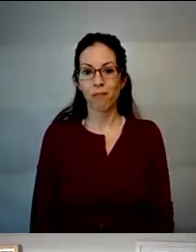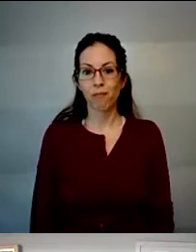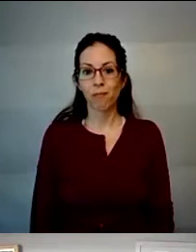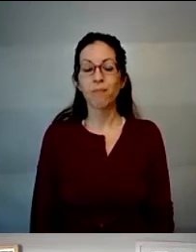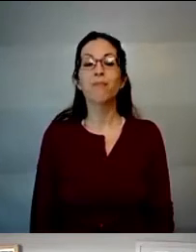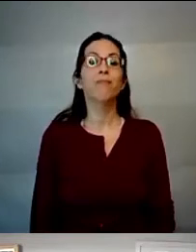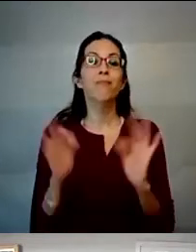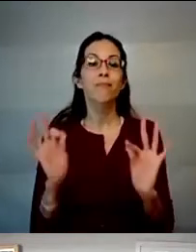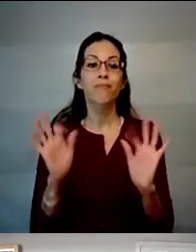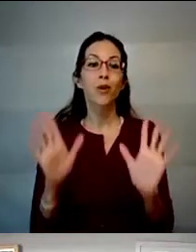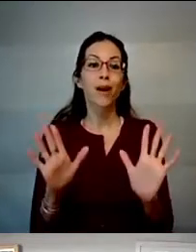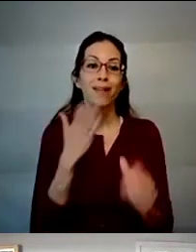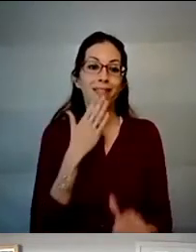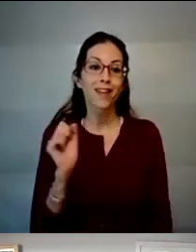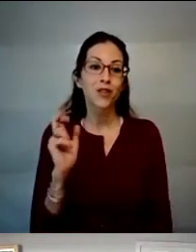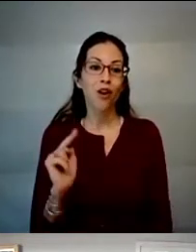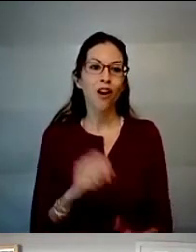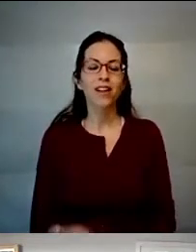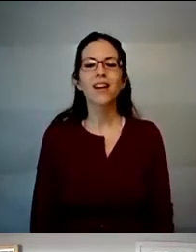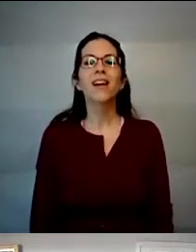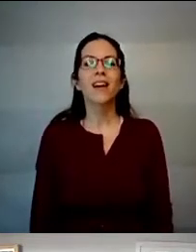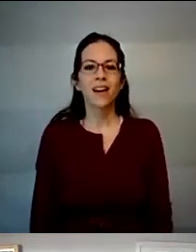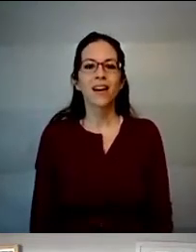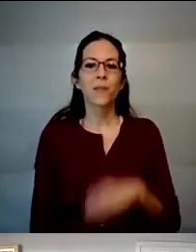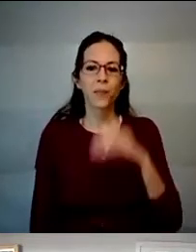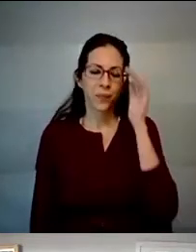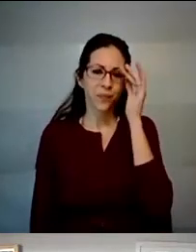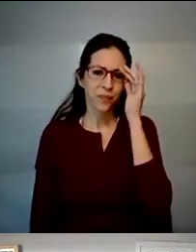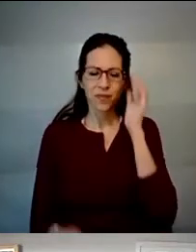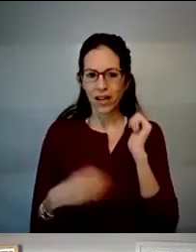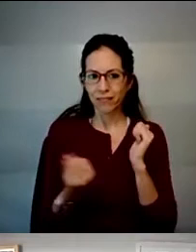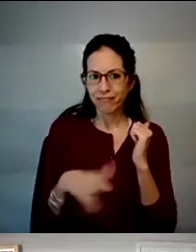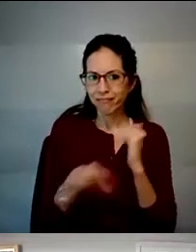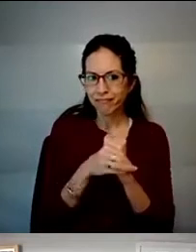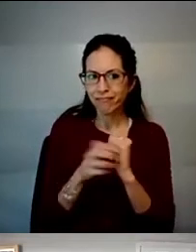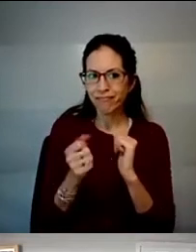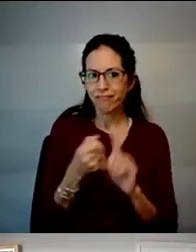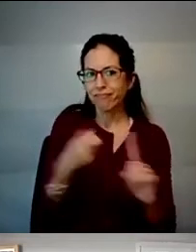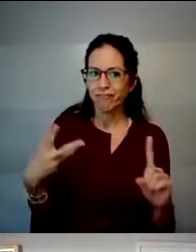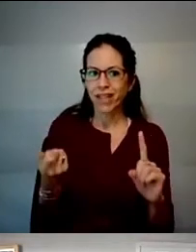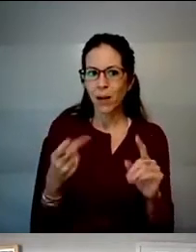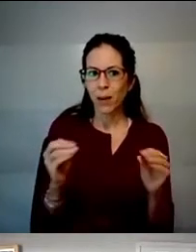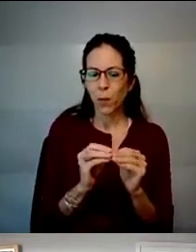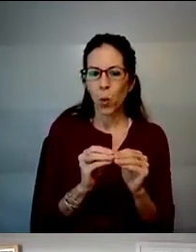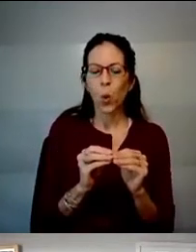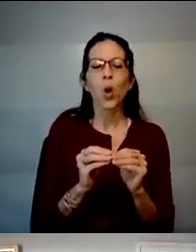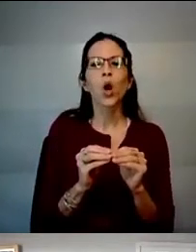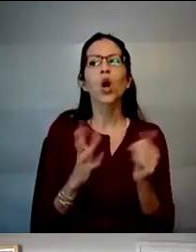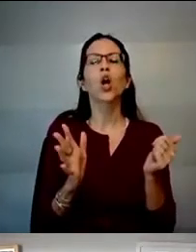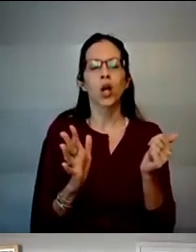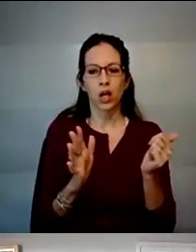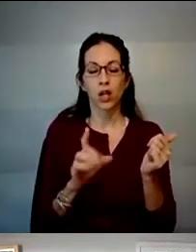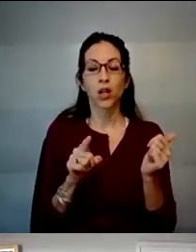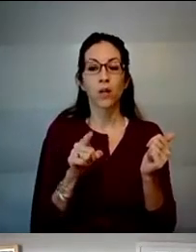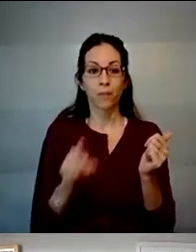Great. Thanks, Sean. So, you know, just building on that a little bit, what's changed about your strategies